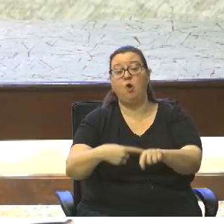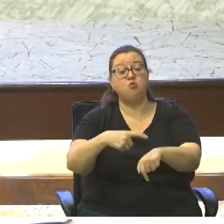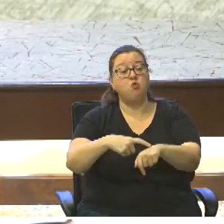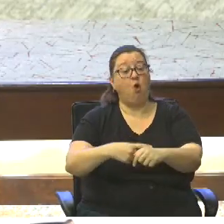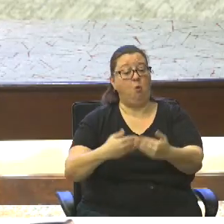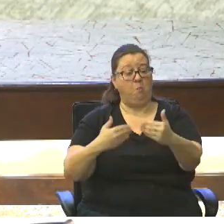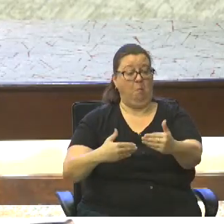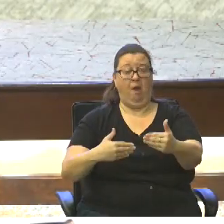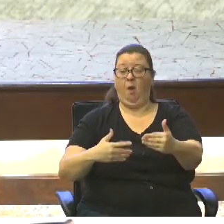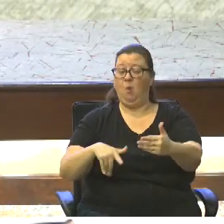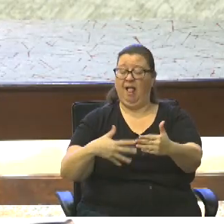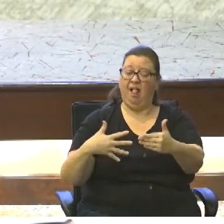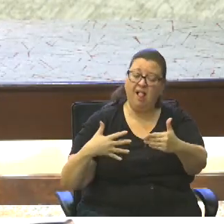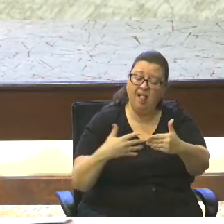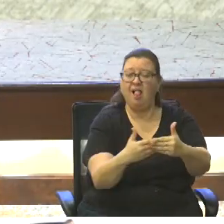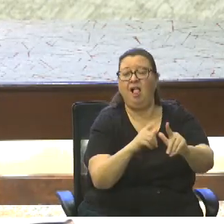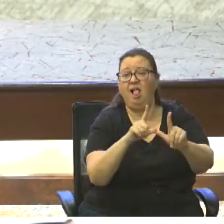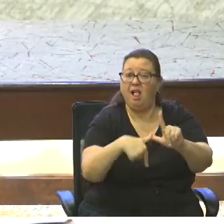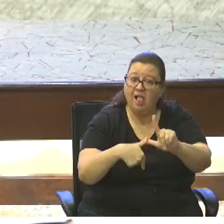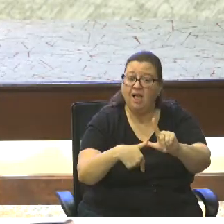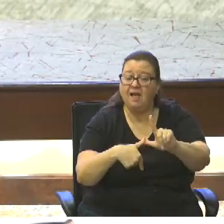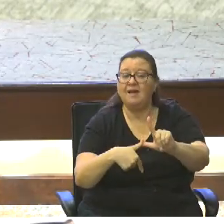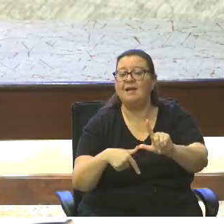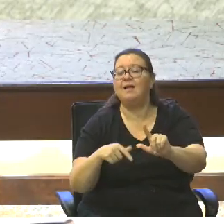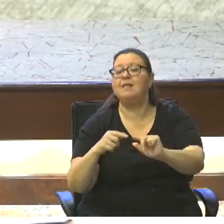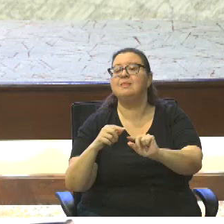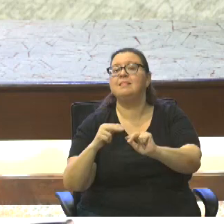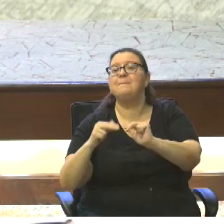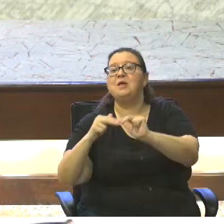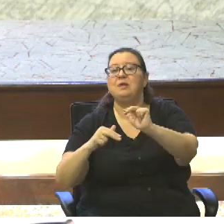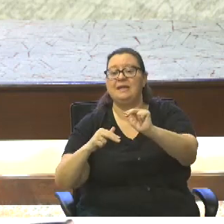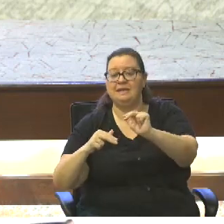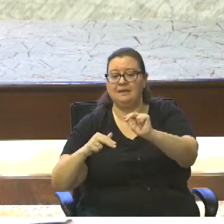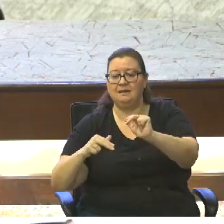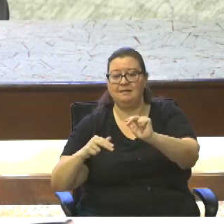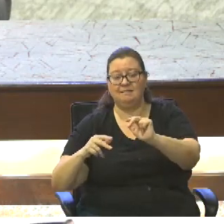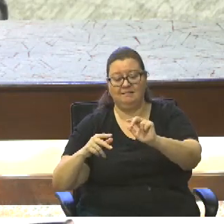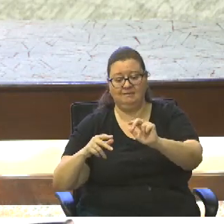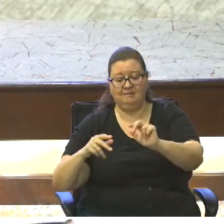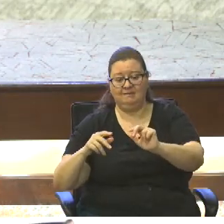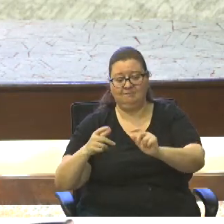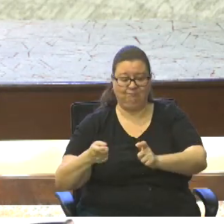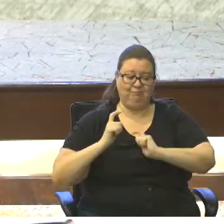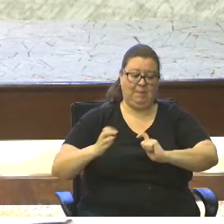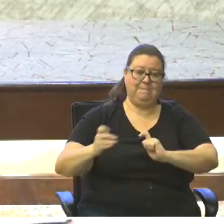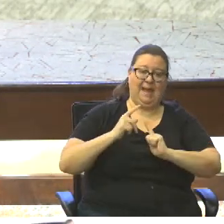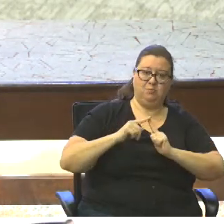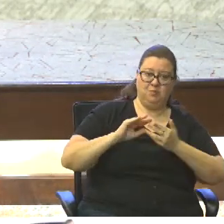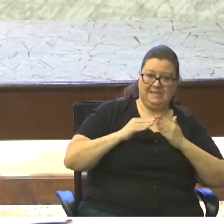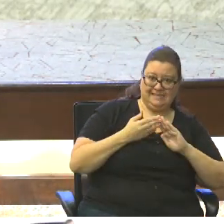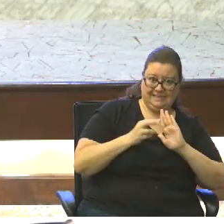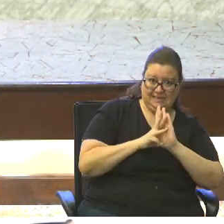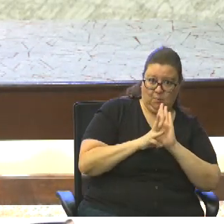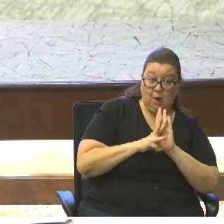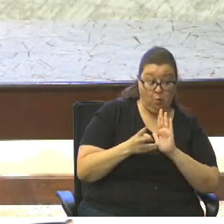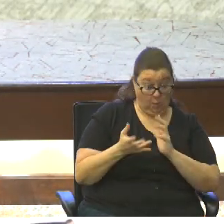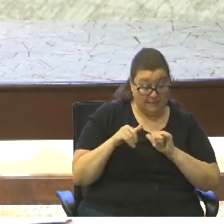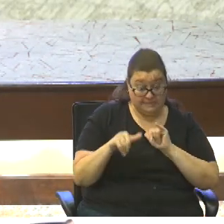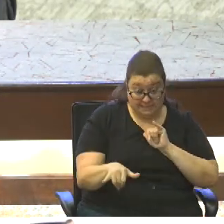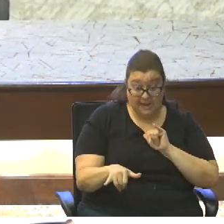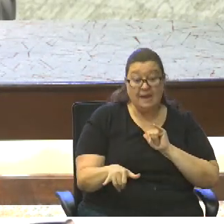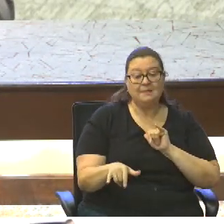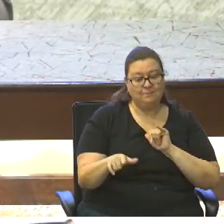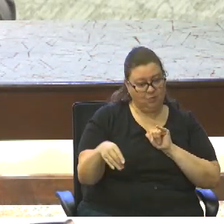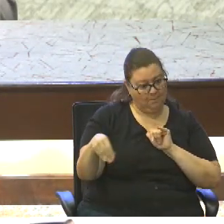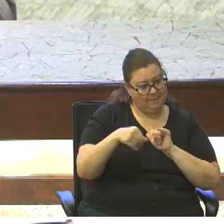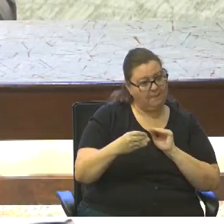term, title to the building vests to the city. And suddenly, if they want to stay in that building, then they have